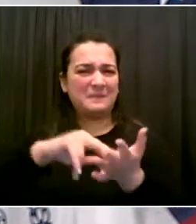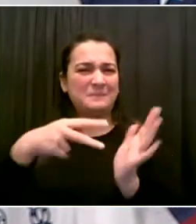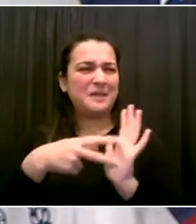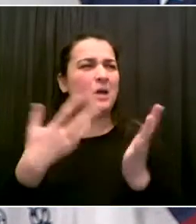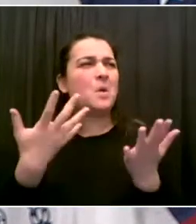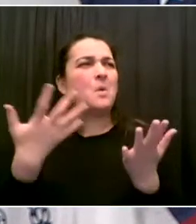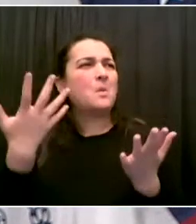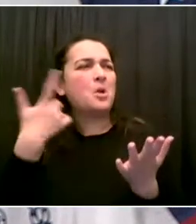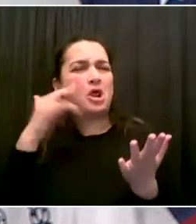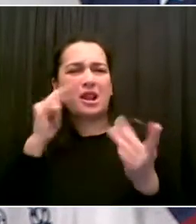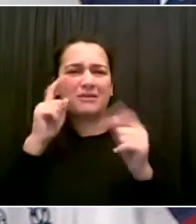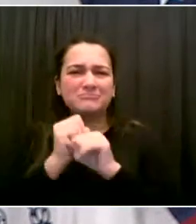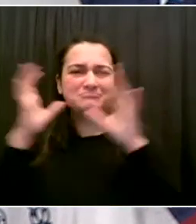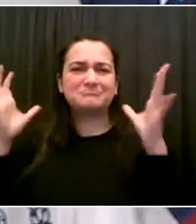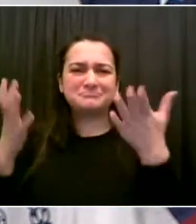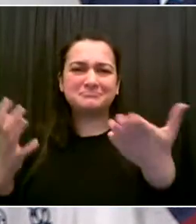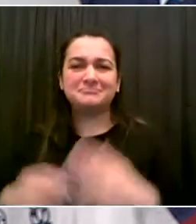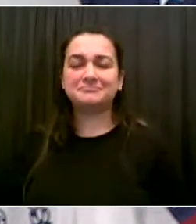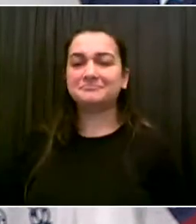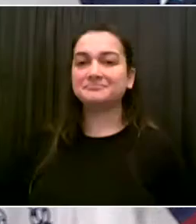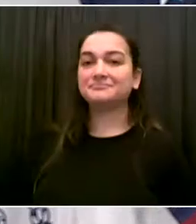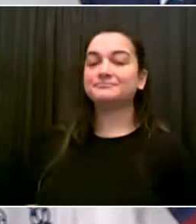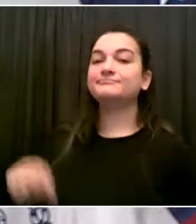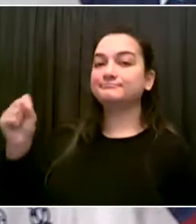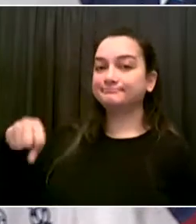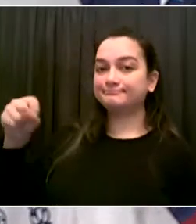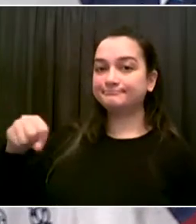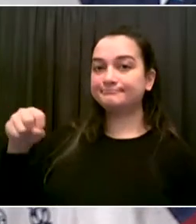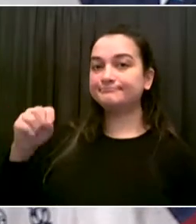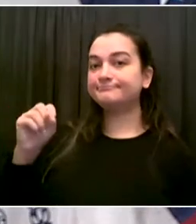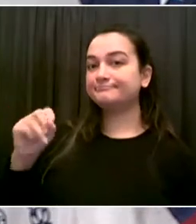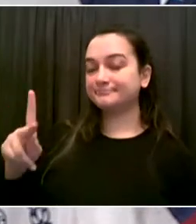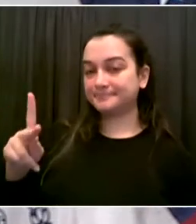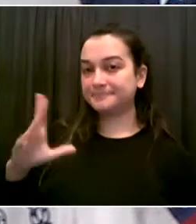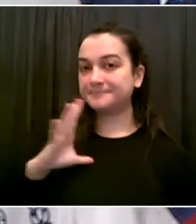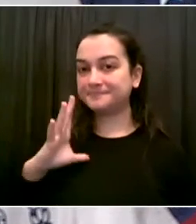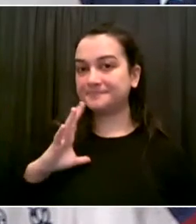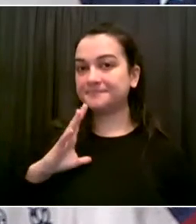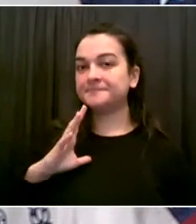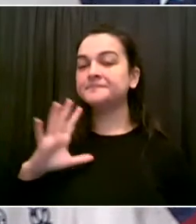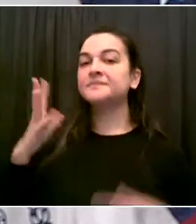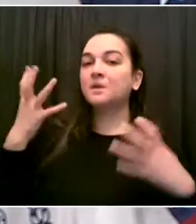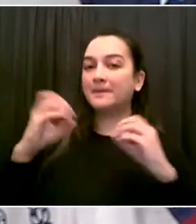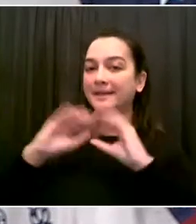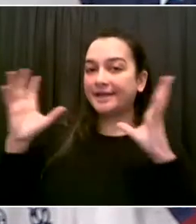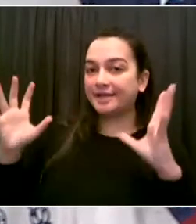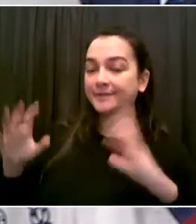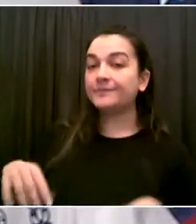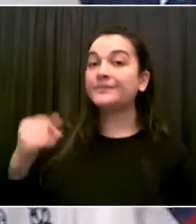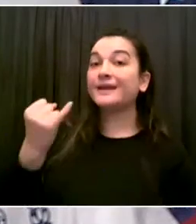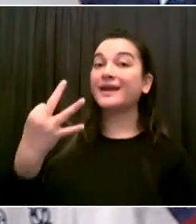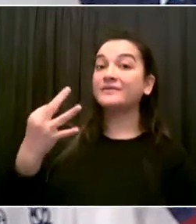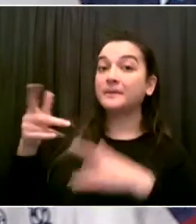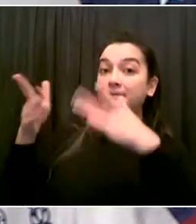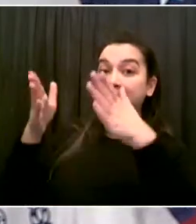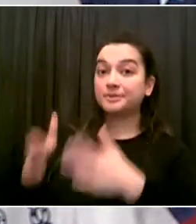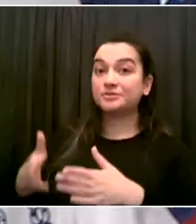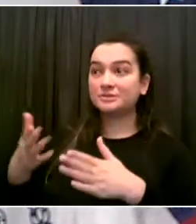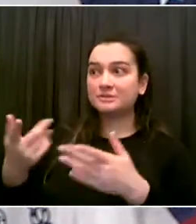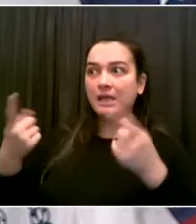One, I want to emphasize, anyone who's experiencing long-term COVID, we really want to help them, and